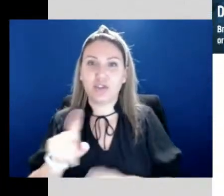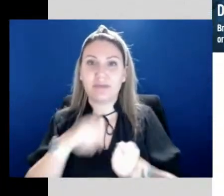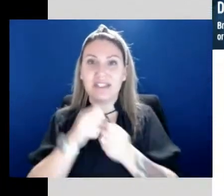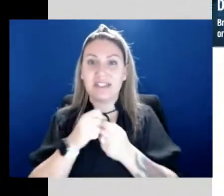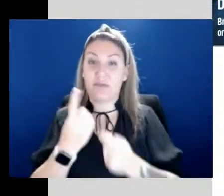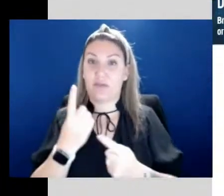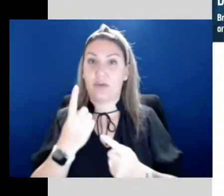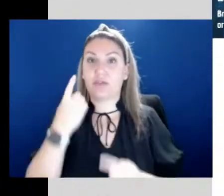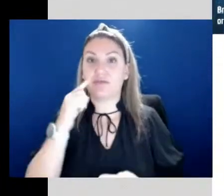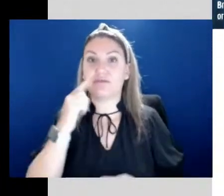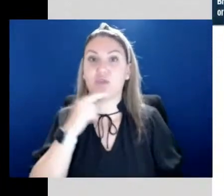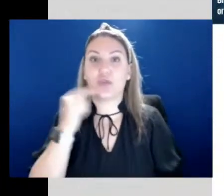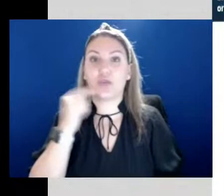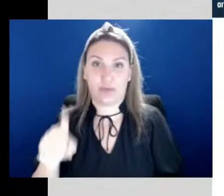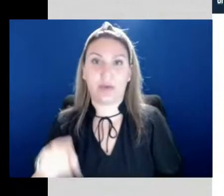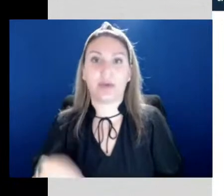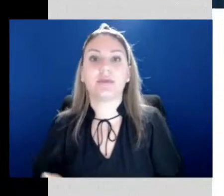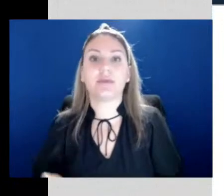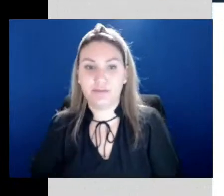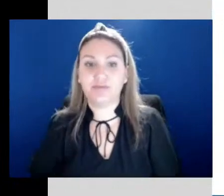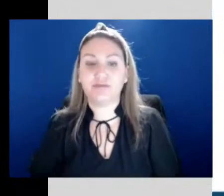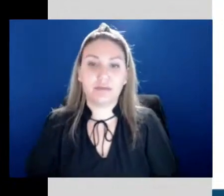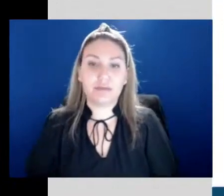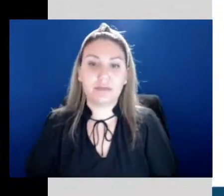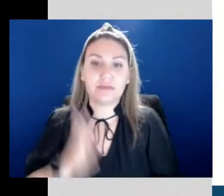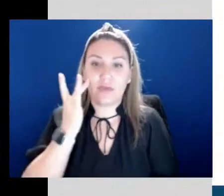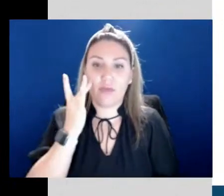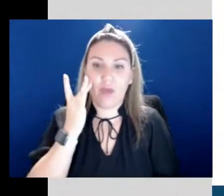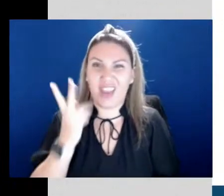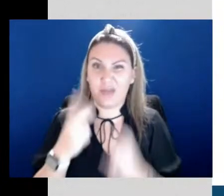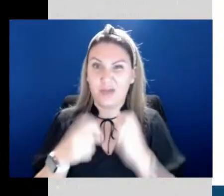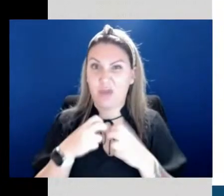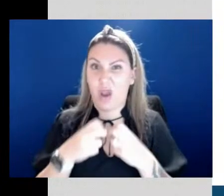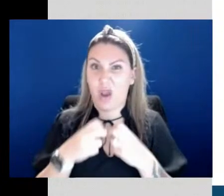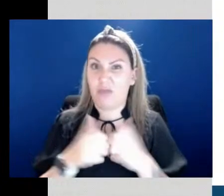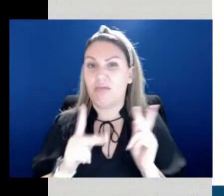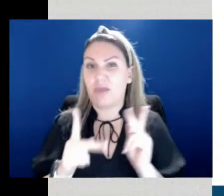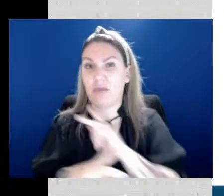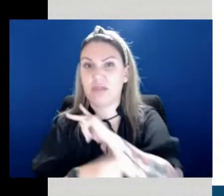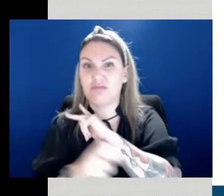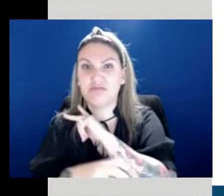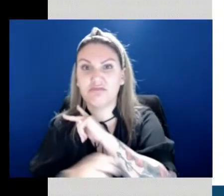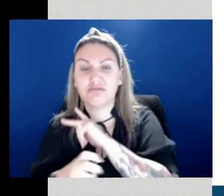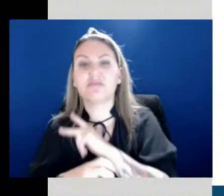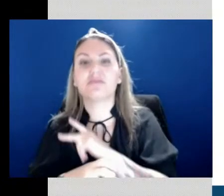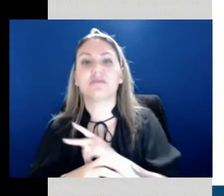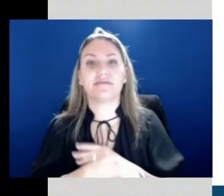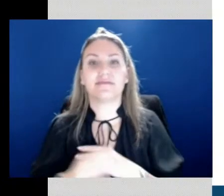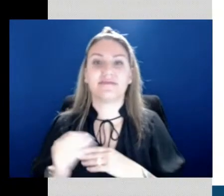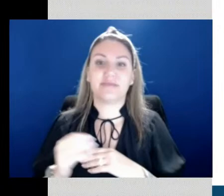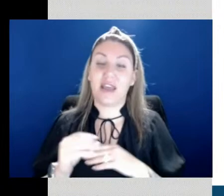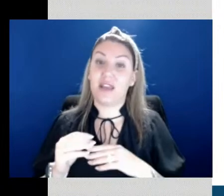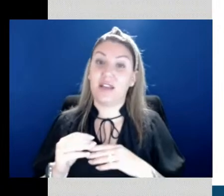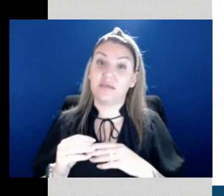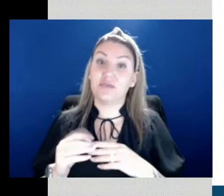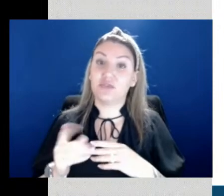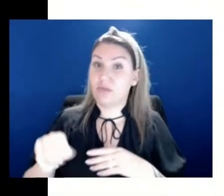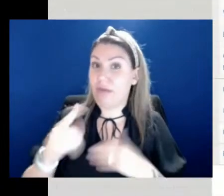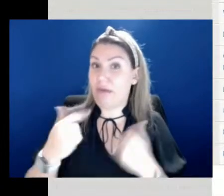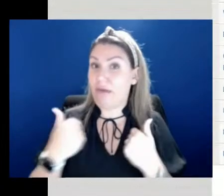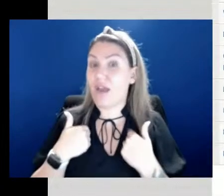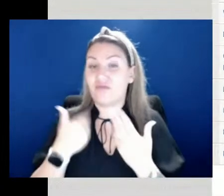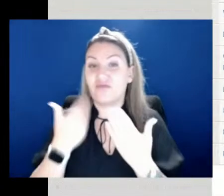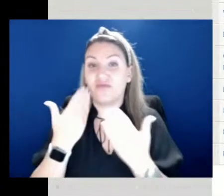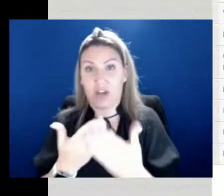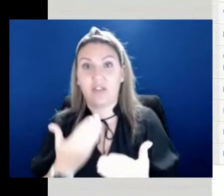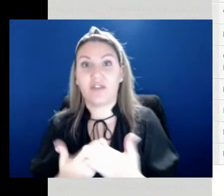for Ukraine because of the enormity of the problem and the situation and the ongoing issues that are there. So there's nothing wrong with just checking any of